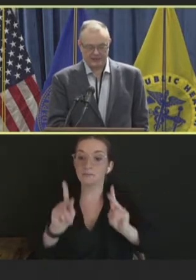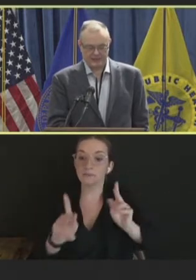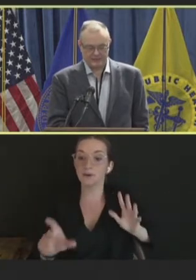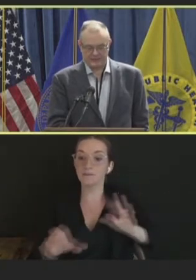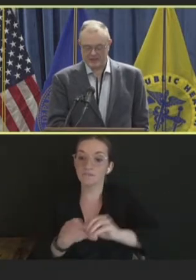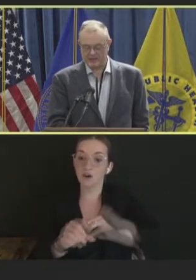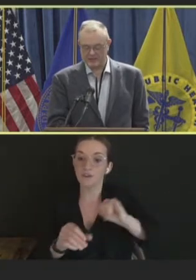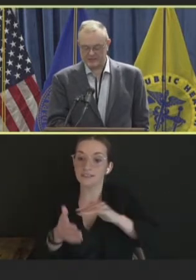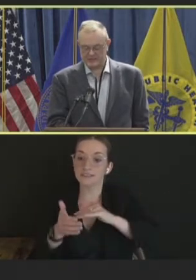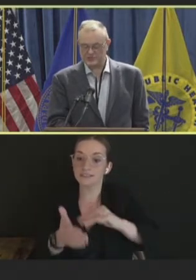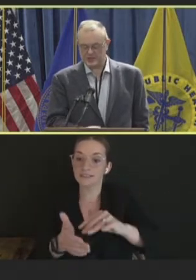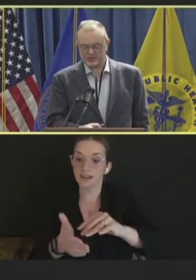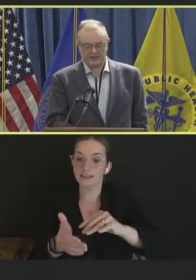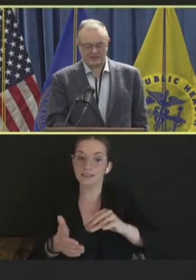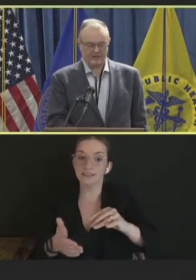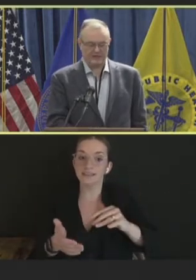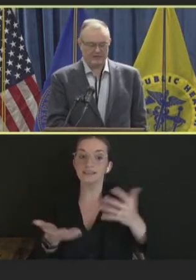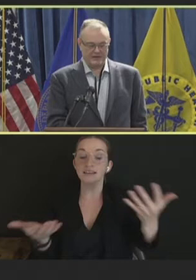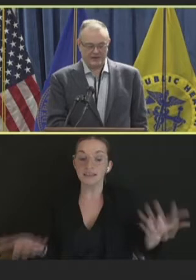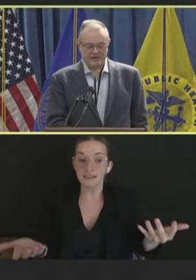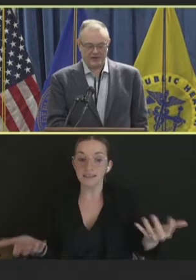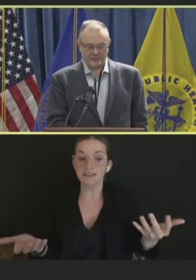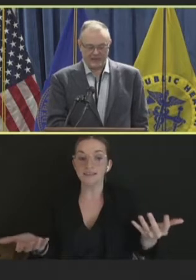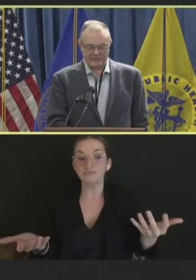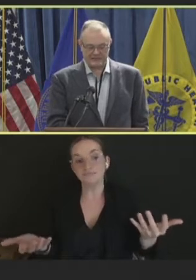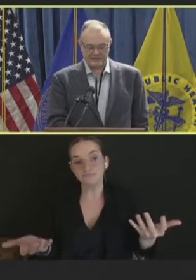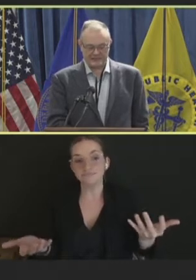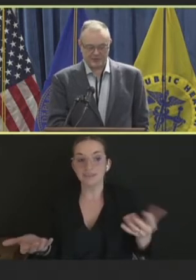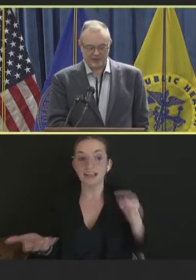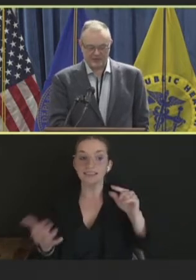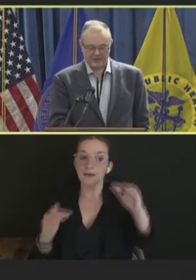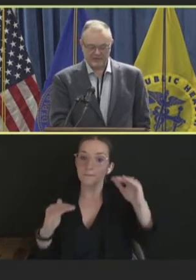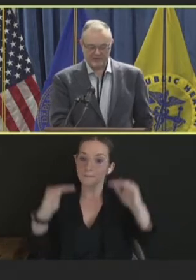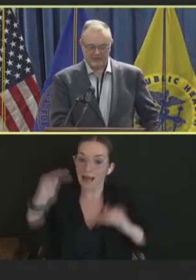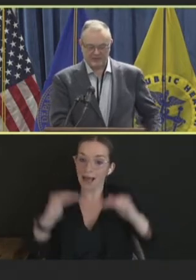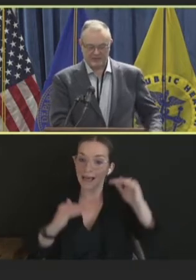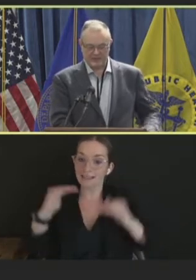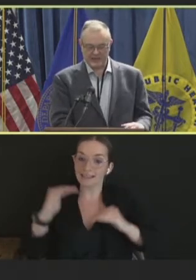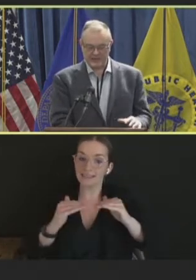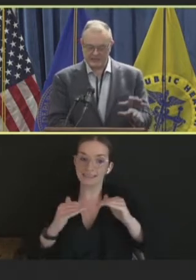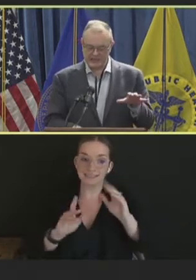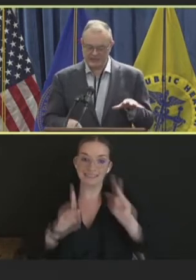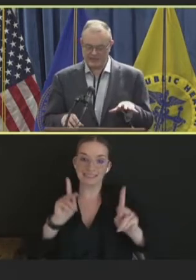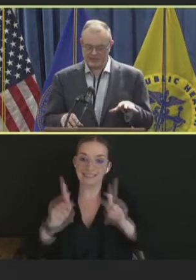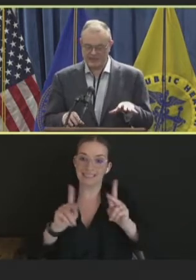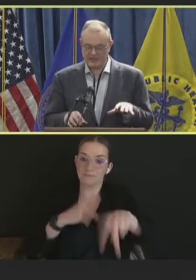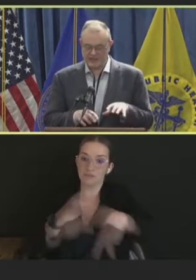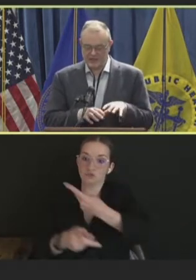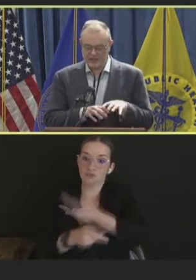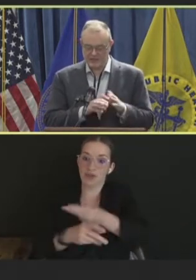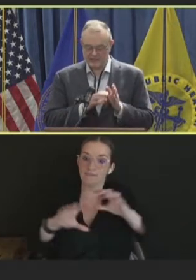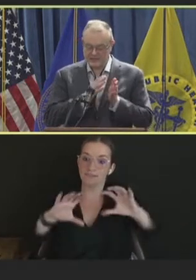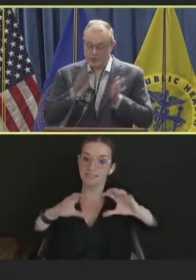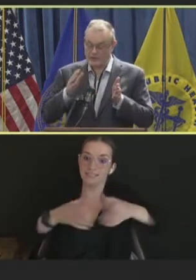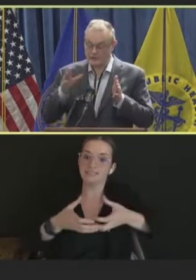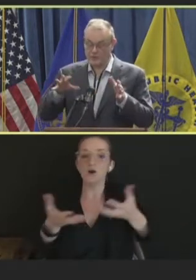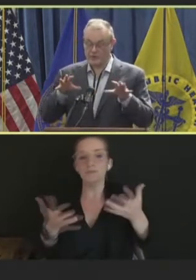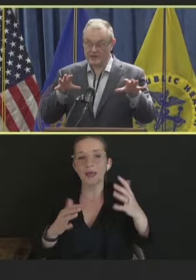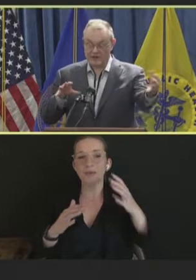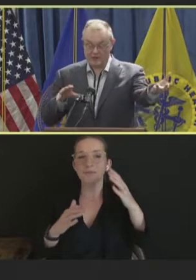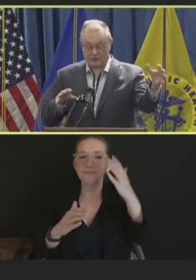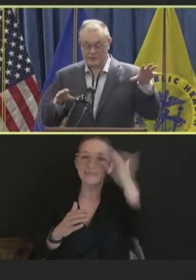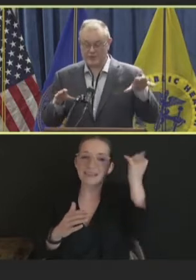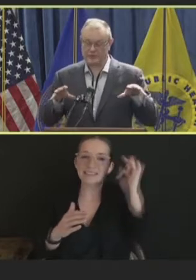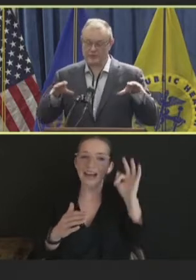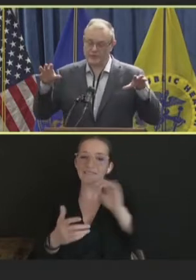and essentially the very balanced demographics because of the sequential bringing